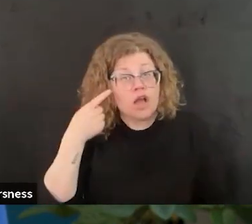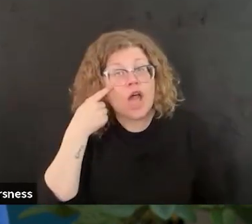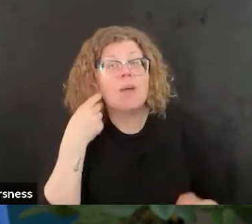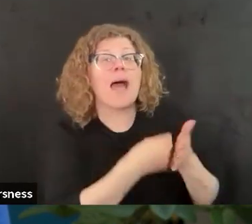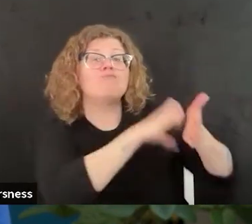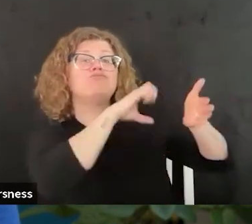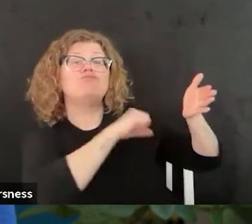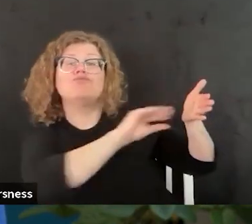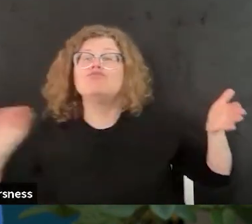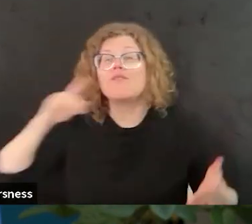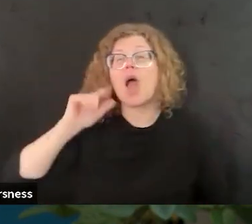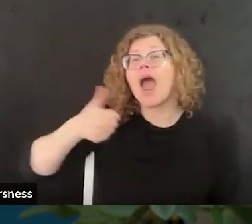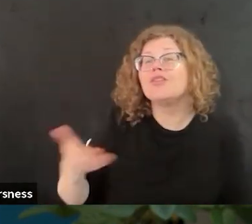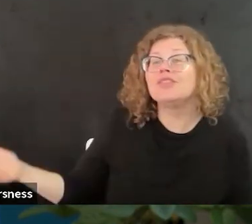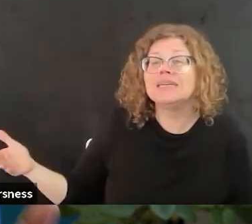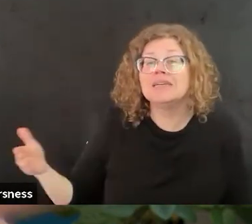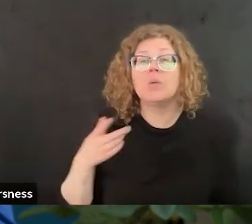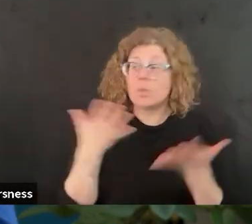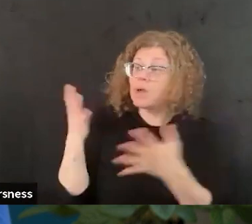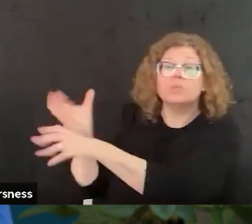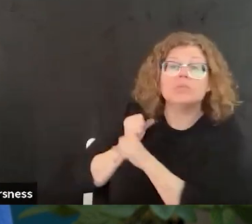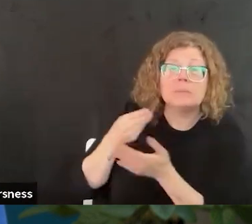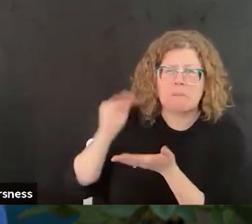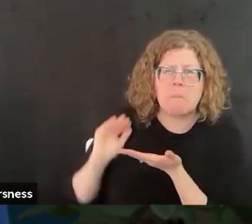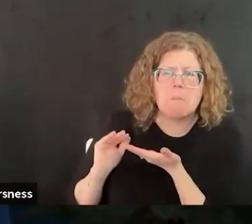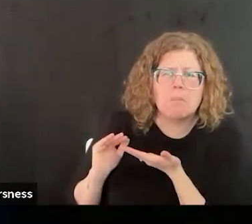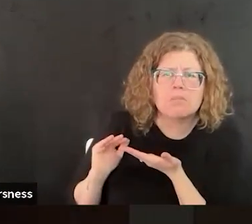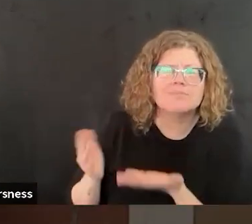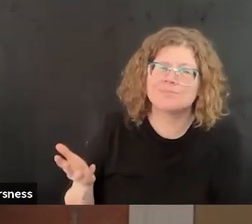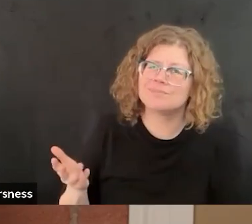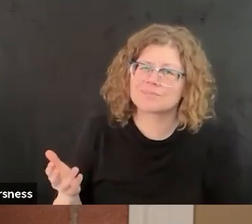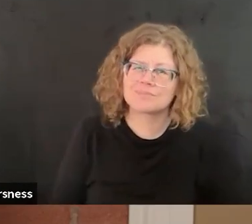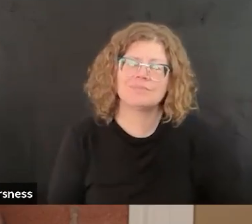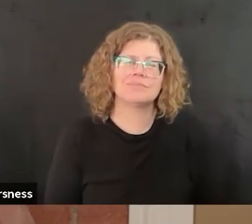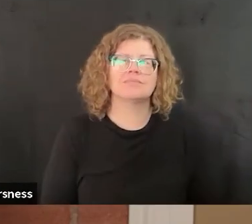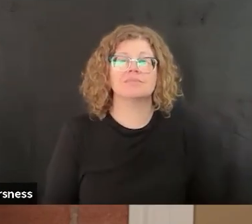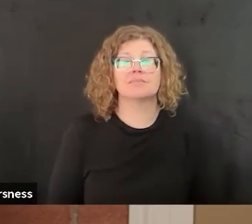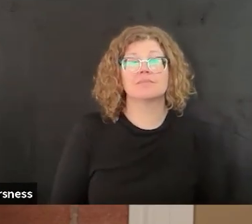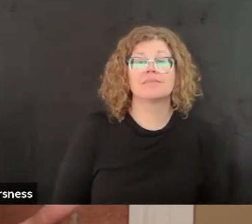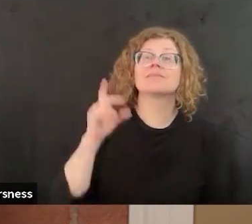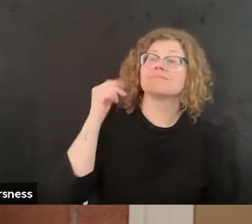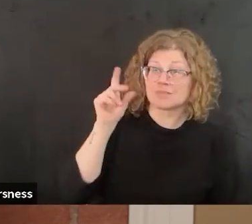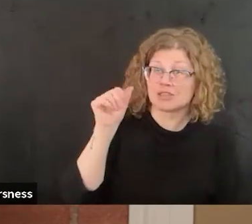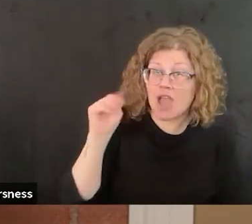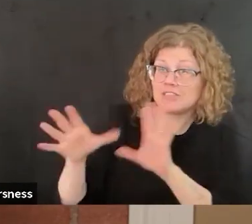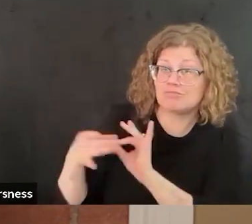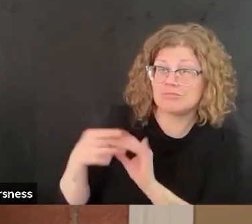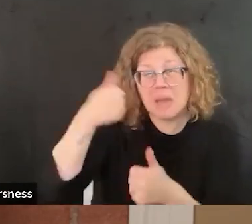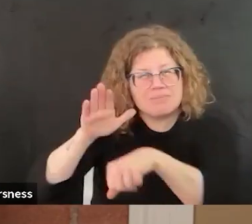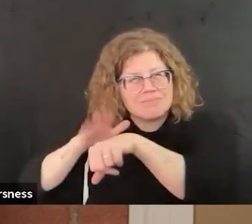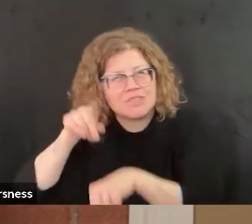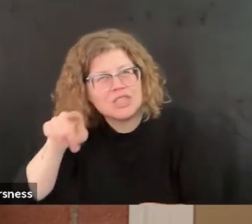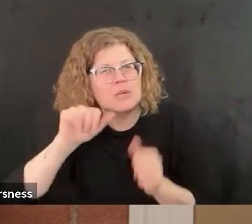overages. So you want to absorb that into the project costs rather than the artist fee. And then, like I said, we want to reserve that